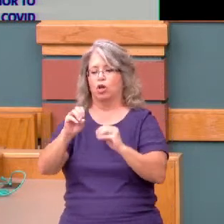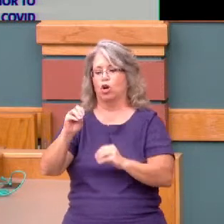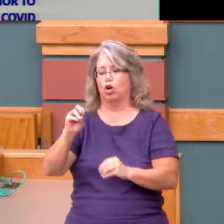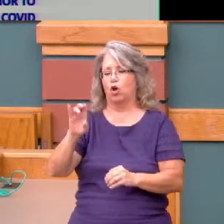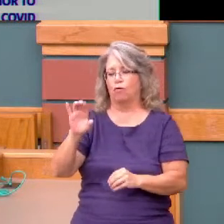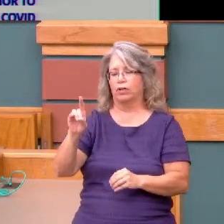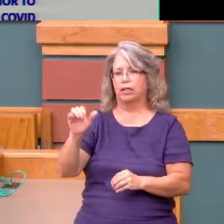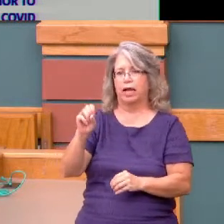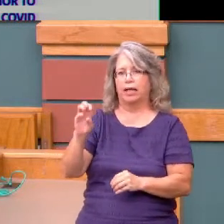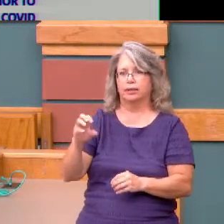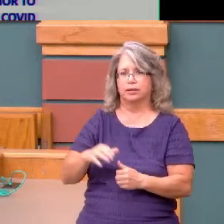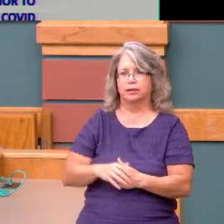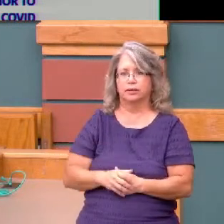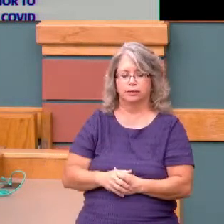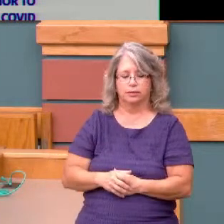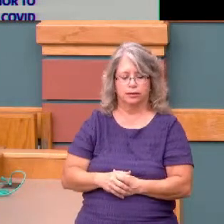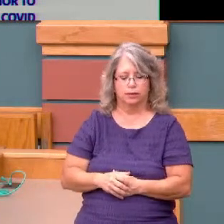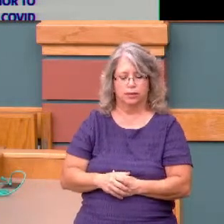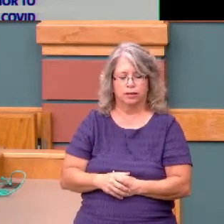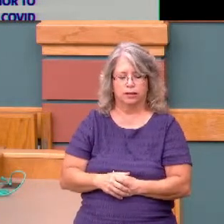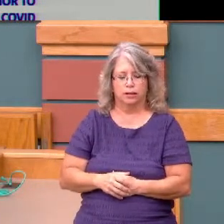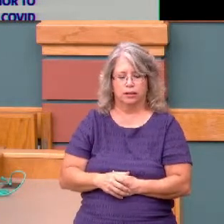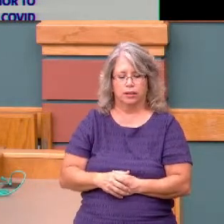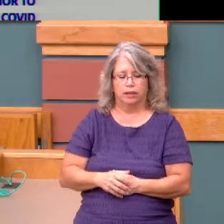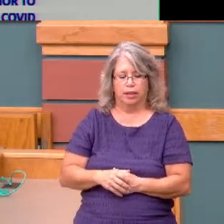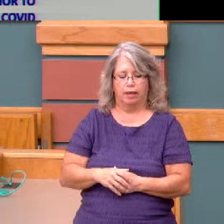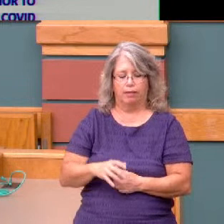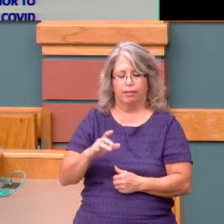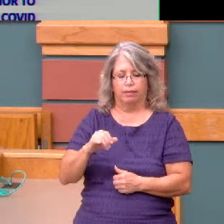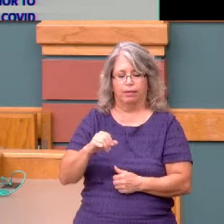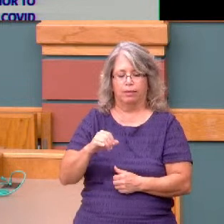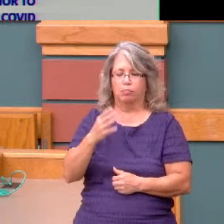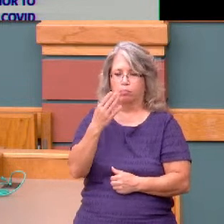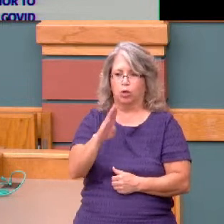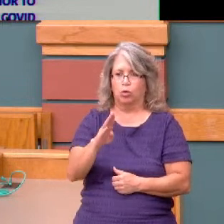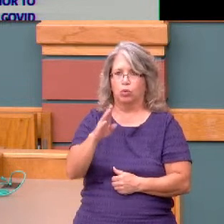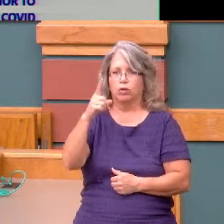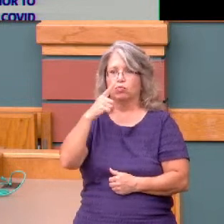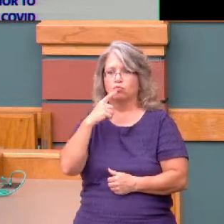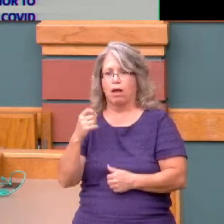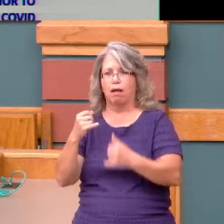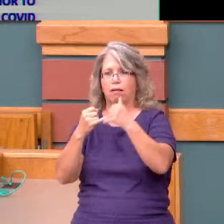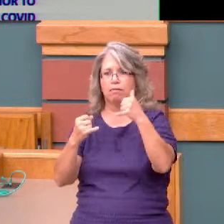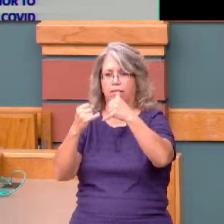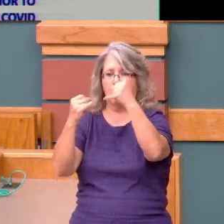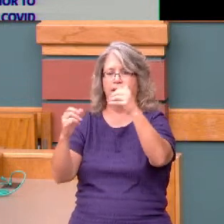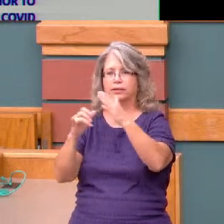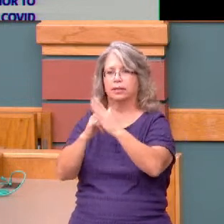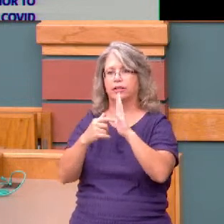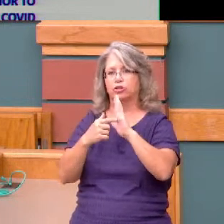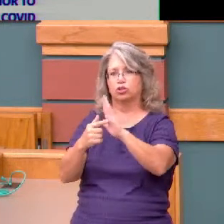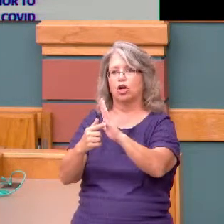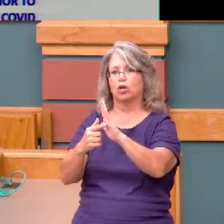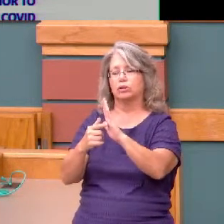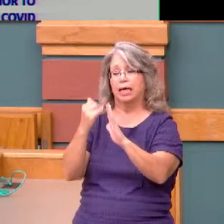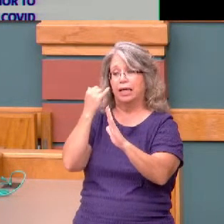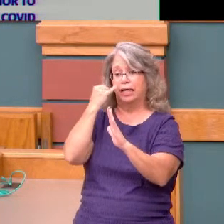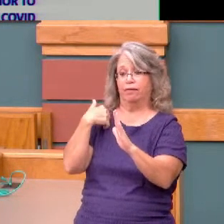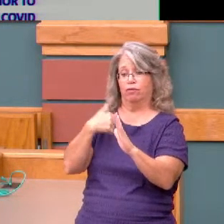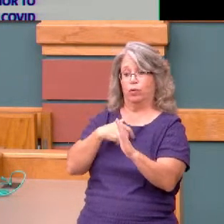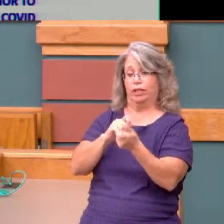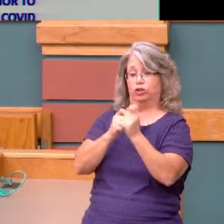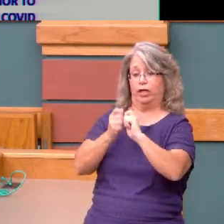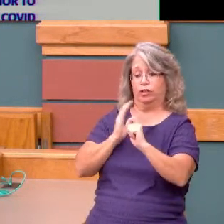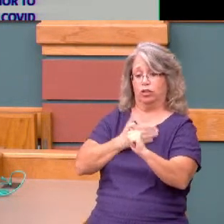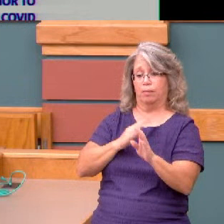has a peak about a week into the future, maybe a week and a half, and the other one, if we changed our behavior about a week ago, we